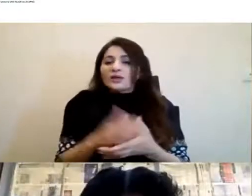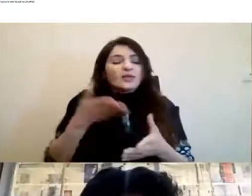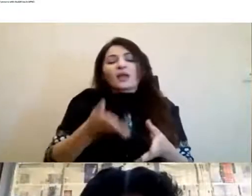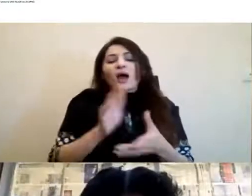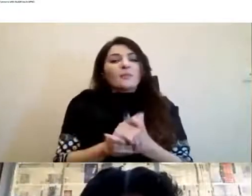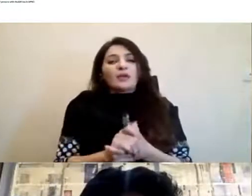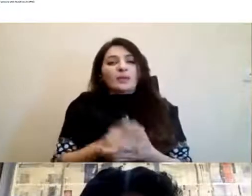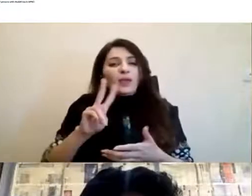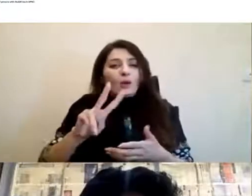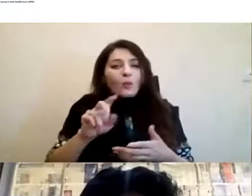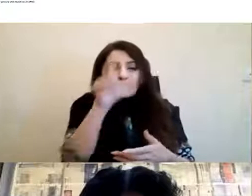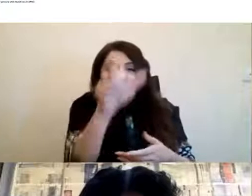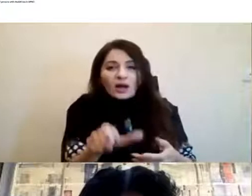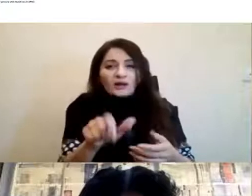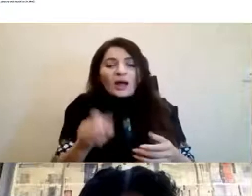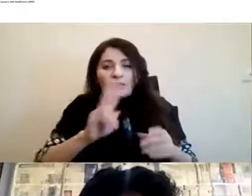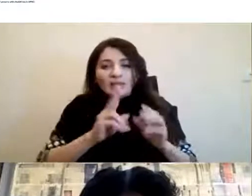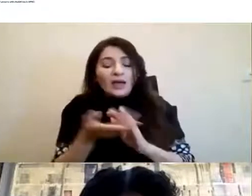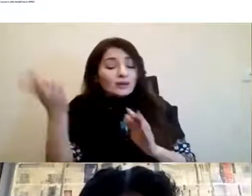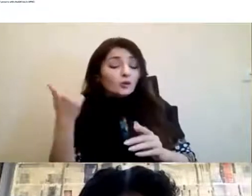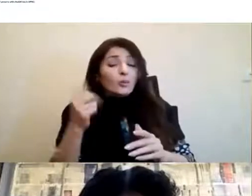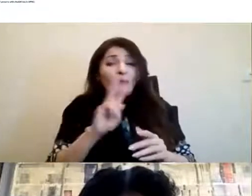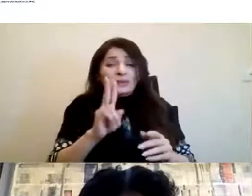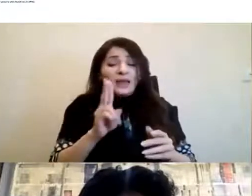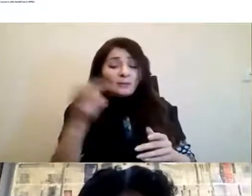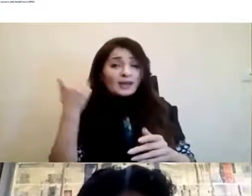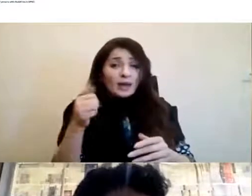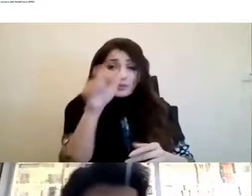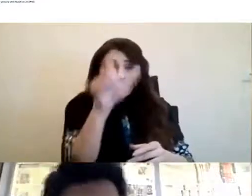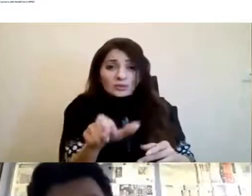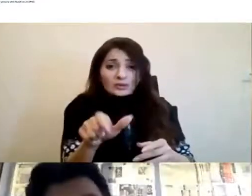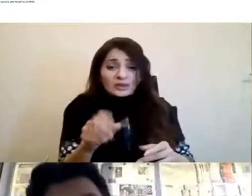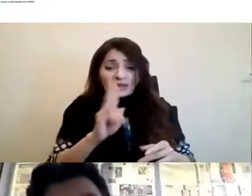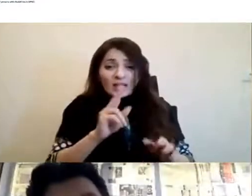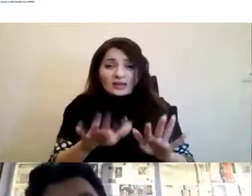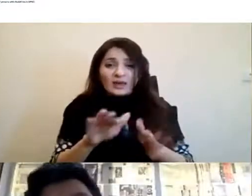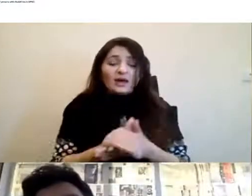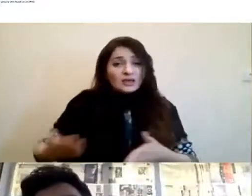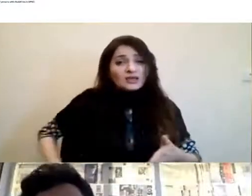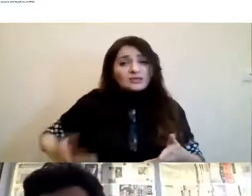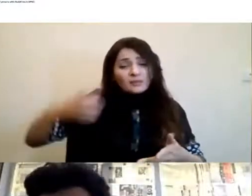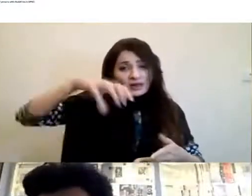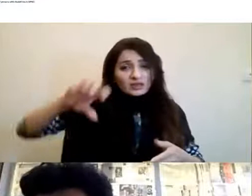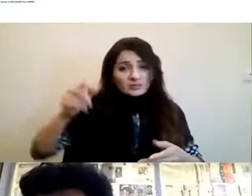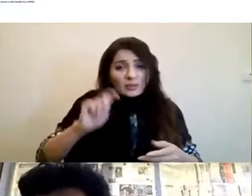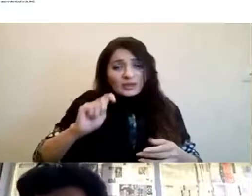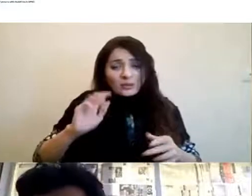the previous speaker. He's done a lot of work in Bangladesh, and I think this needs to be